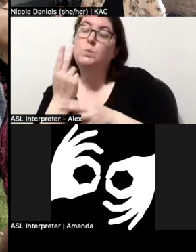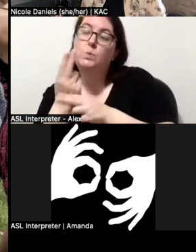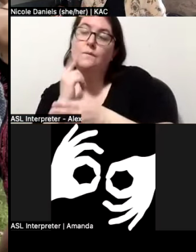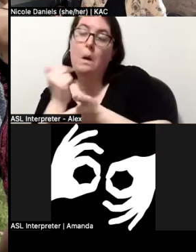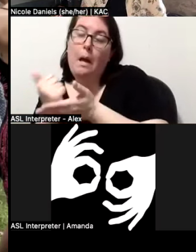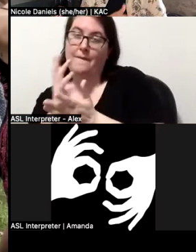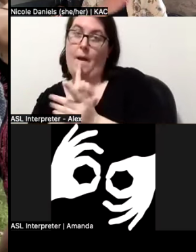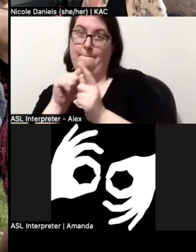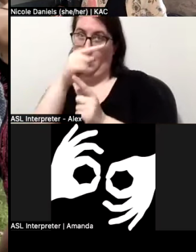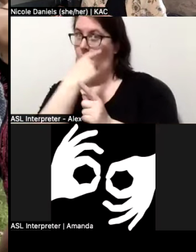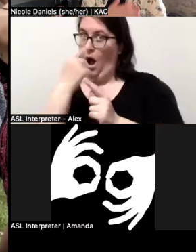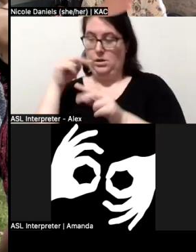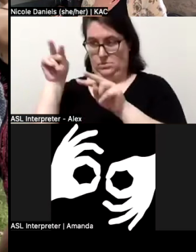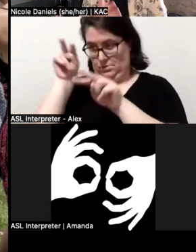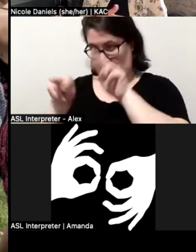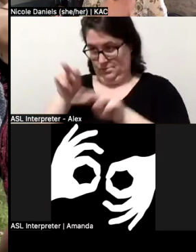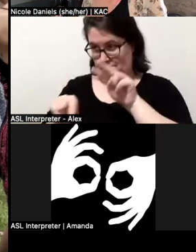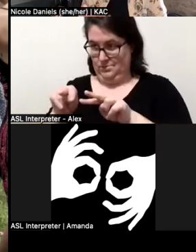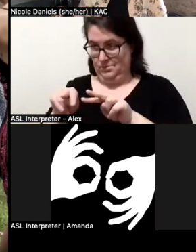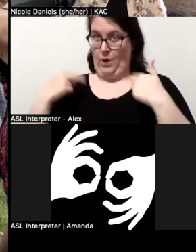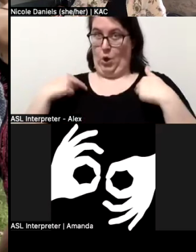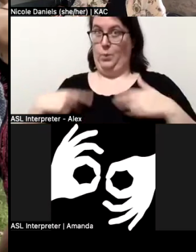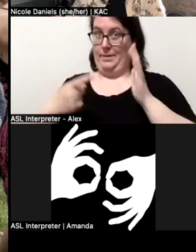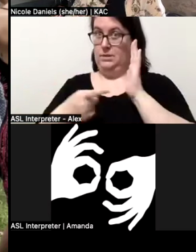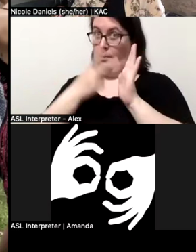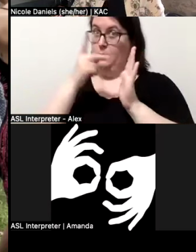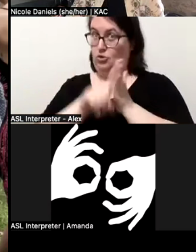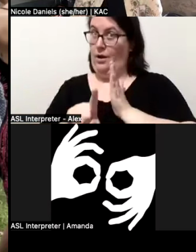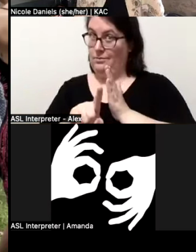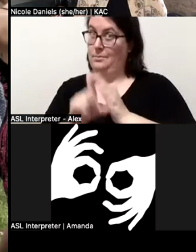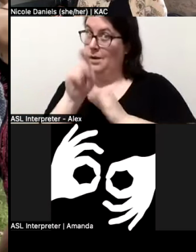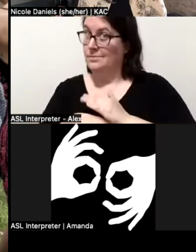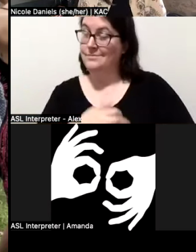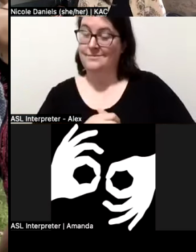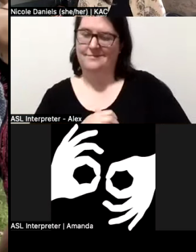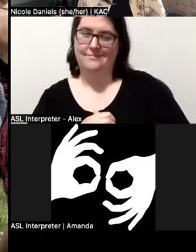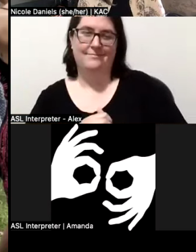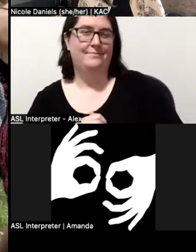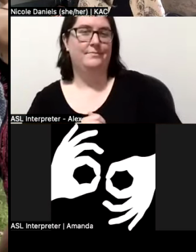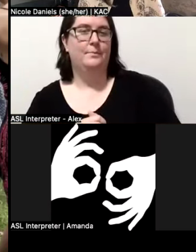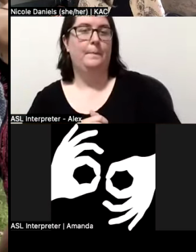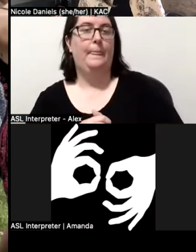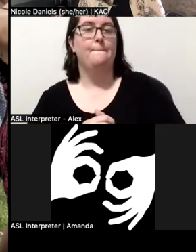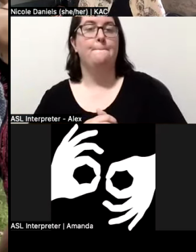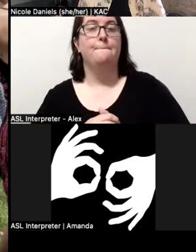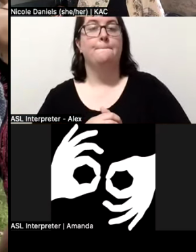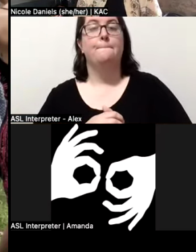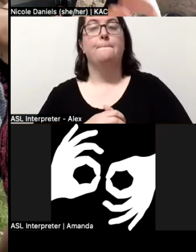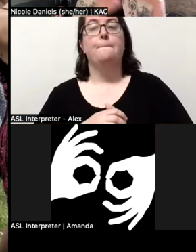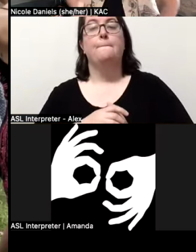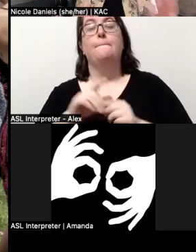written materials, and that it's aligned with your intention and still accurate. Also be careful of data